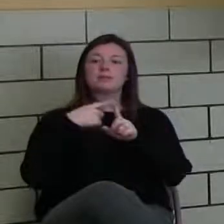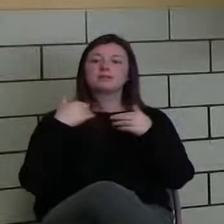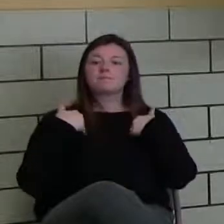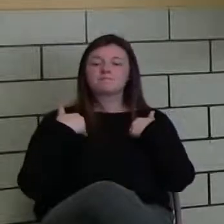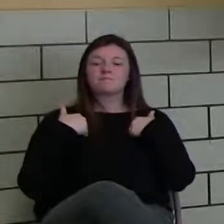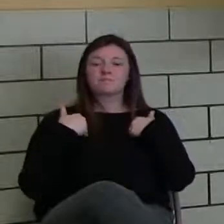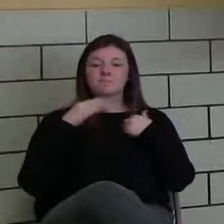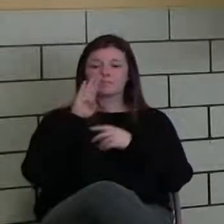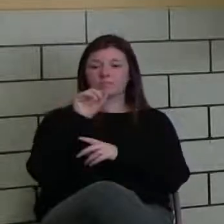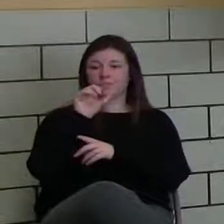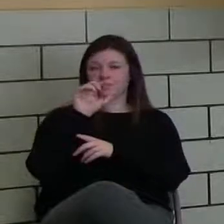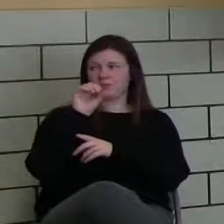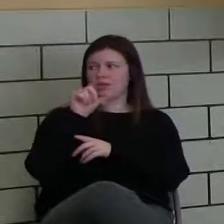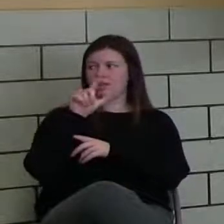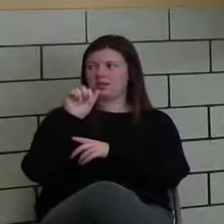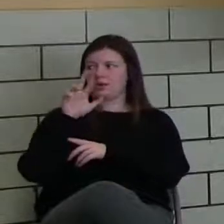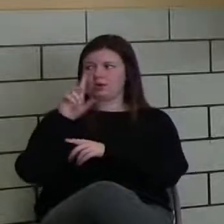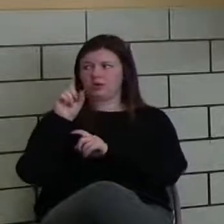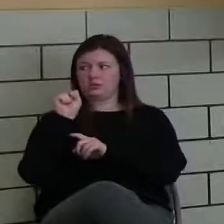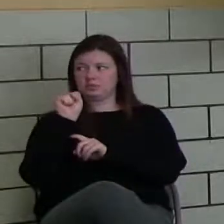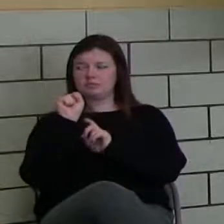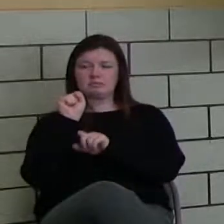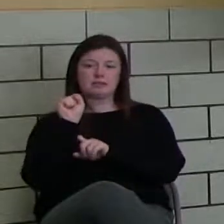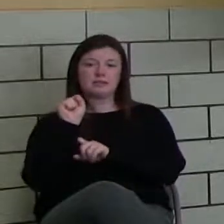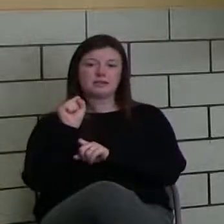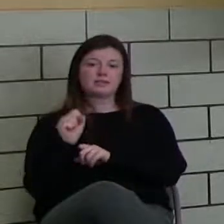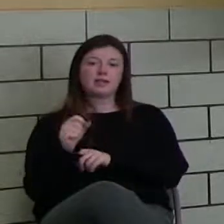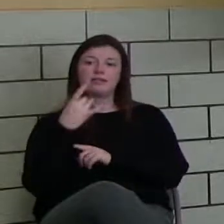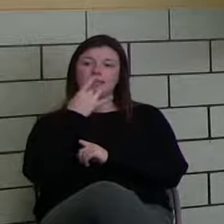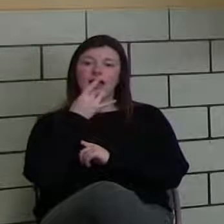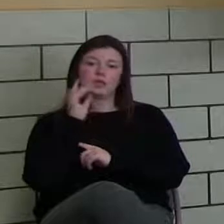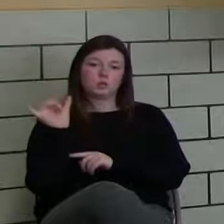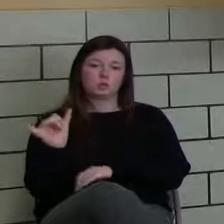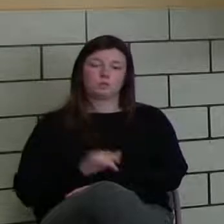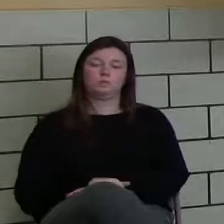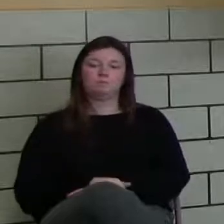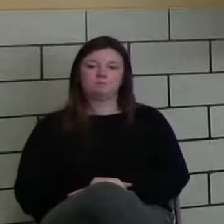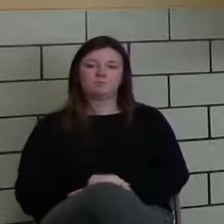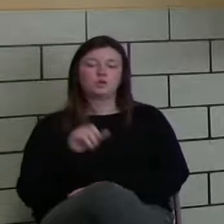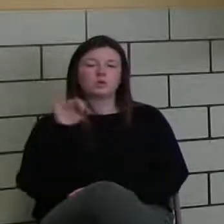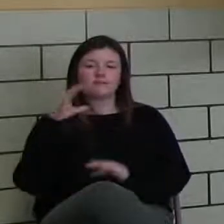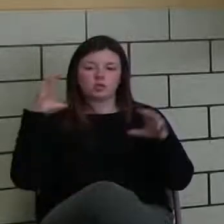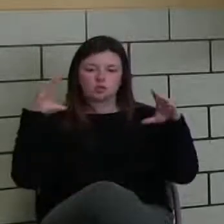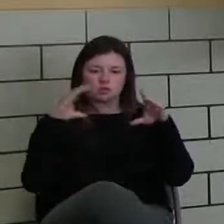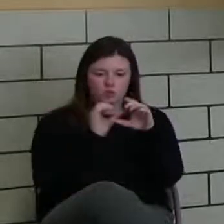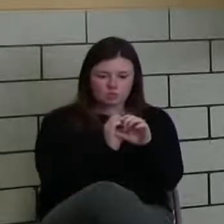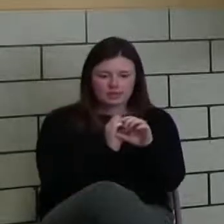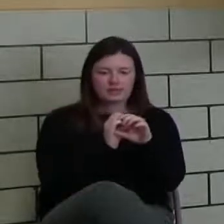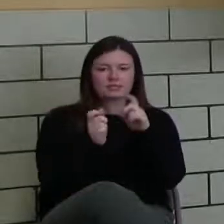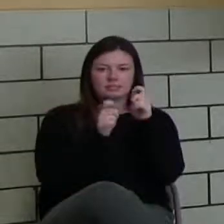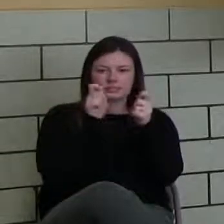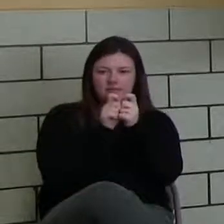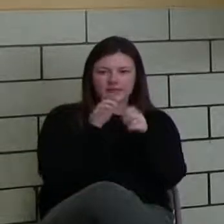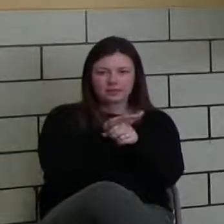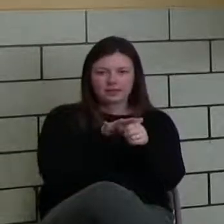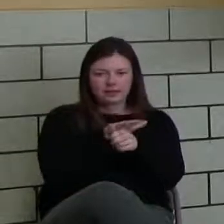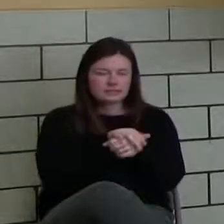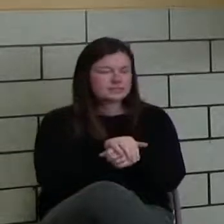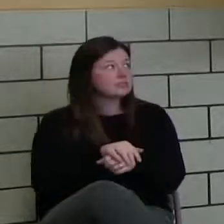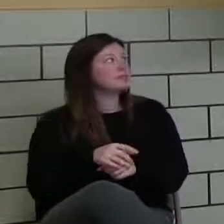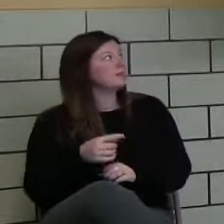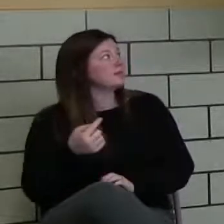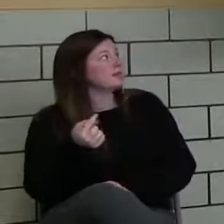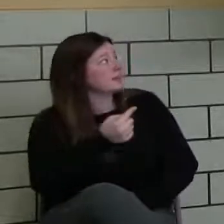certain areas, and those are lighted as well. So if we zoom in on a location, this is